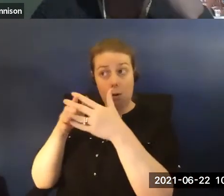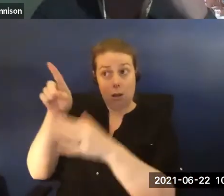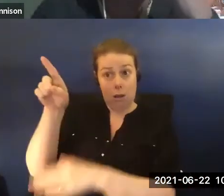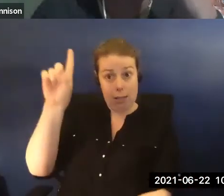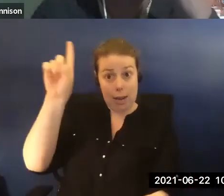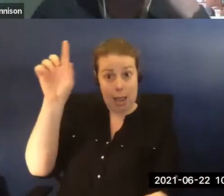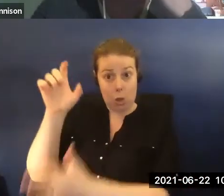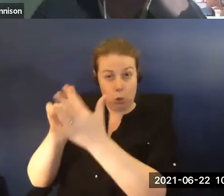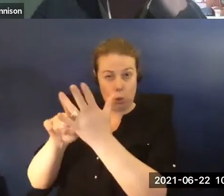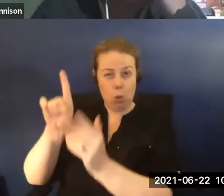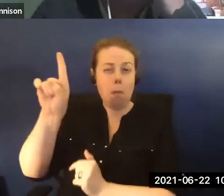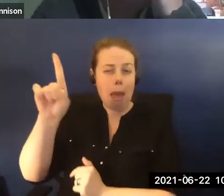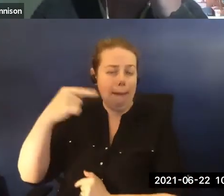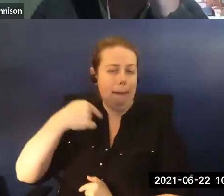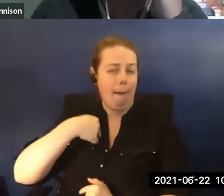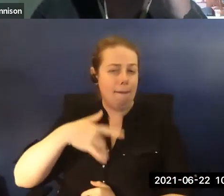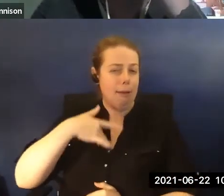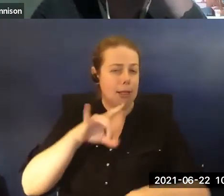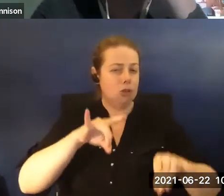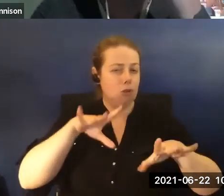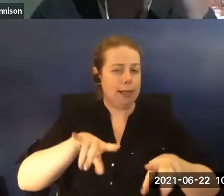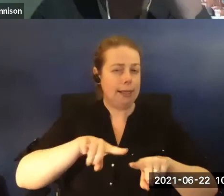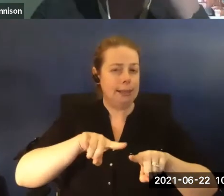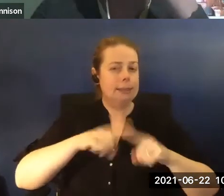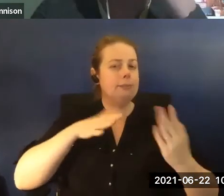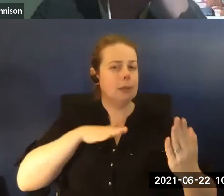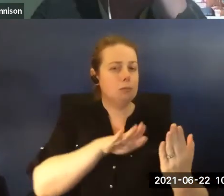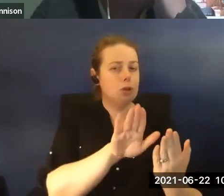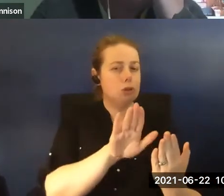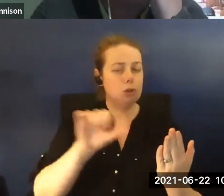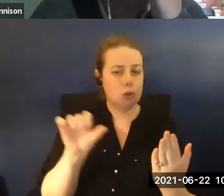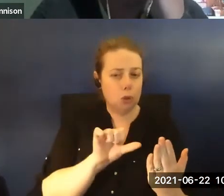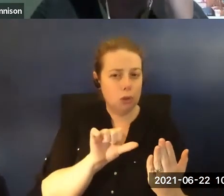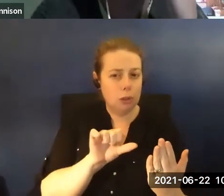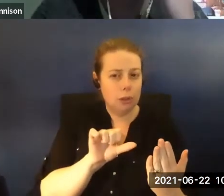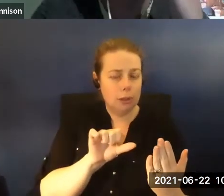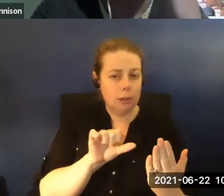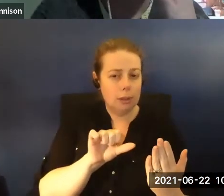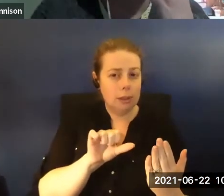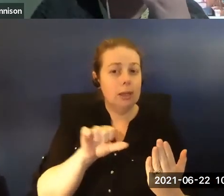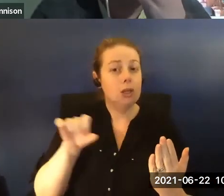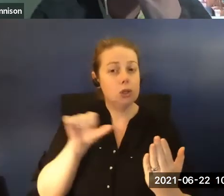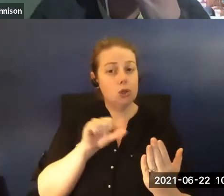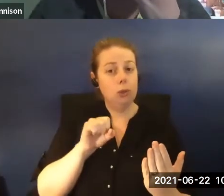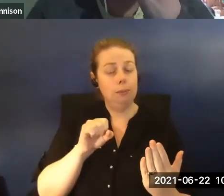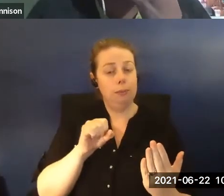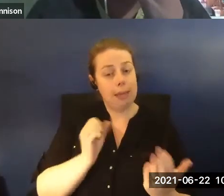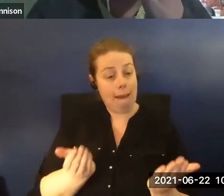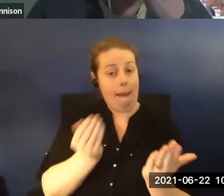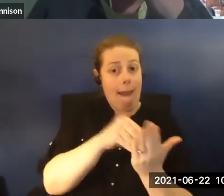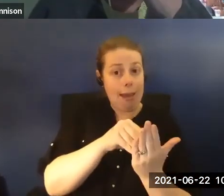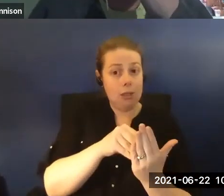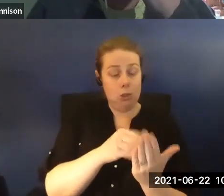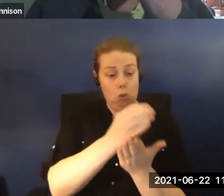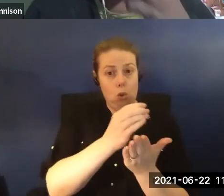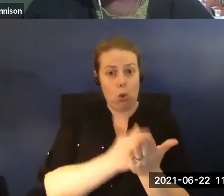a slightly different approach. Rather than having a subject on accessibility, build it in to the courseware. So people do not realize they're